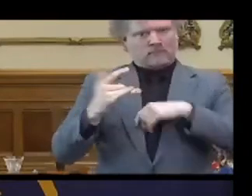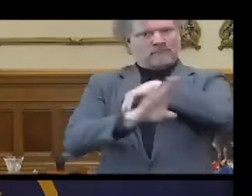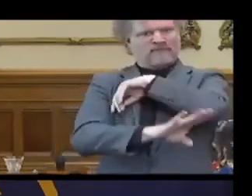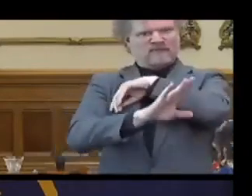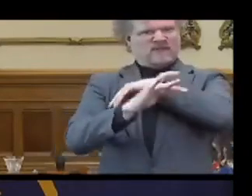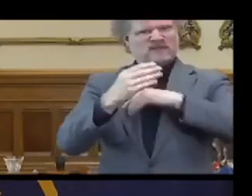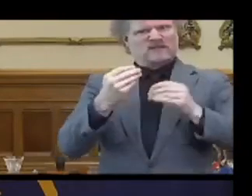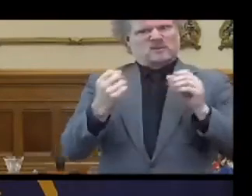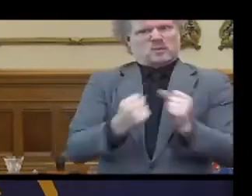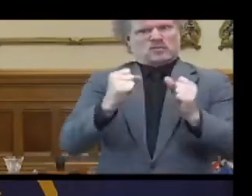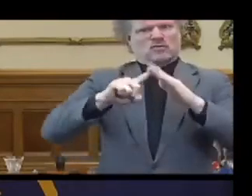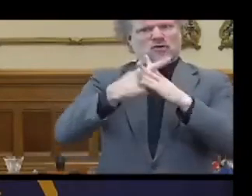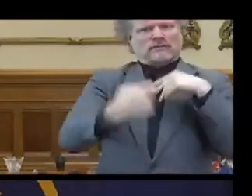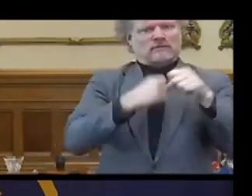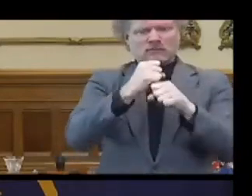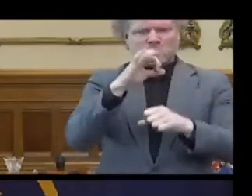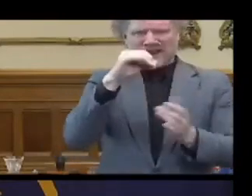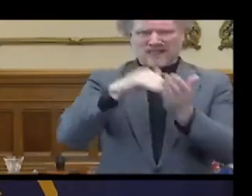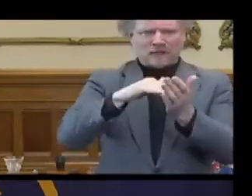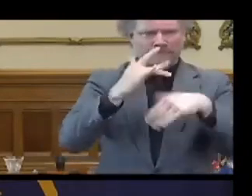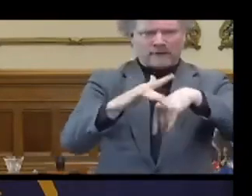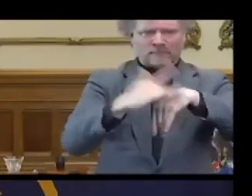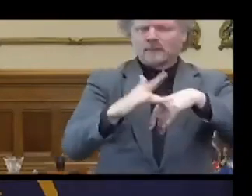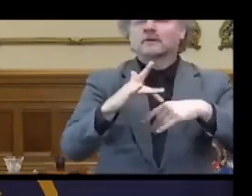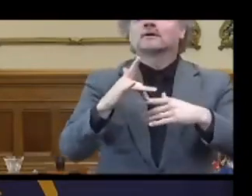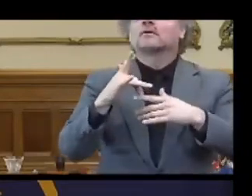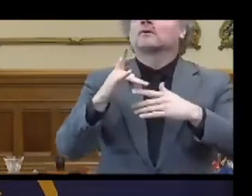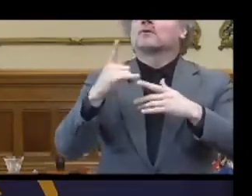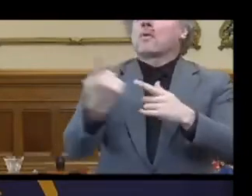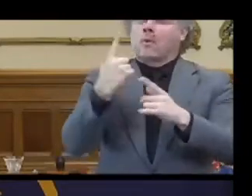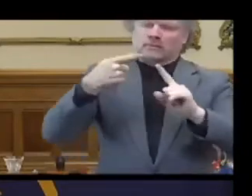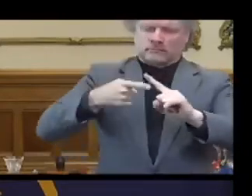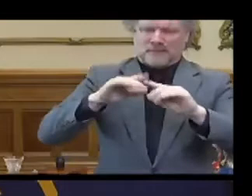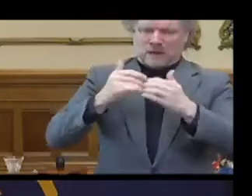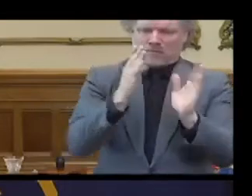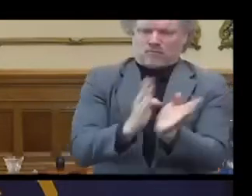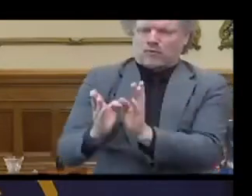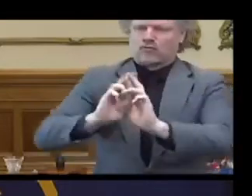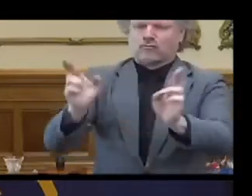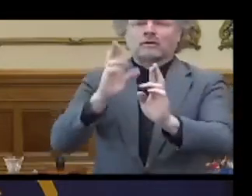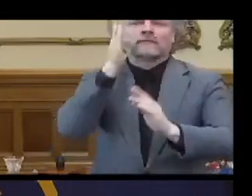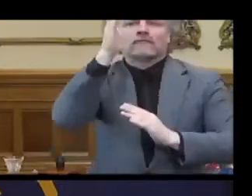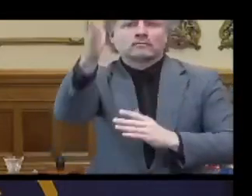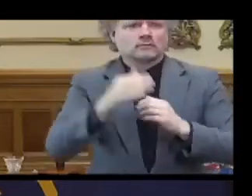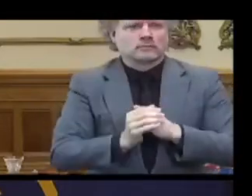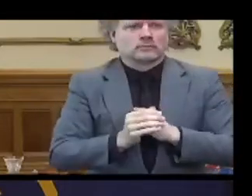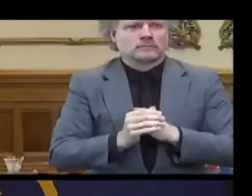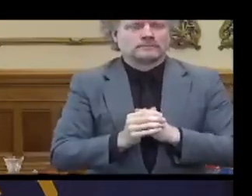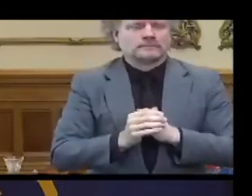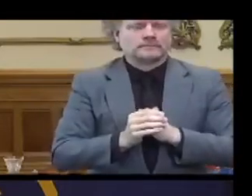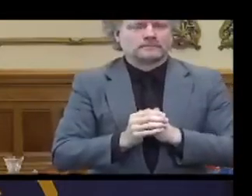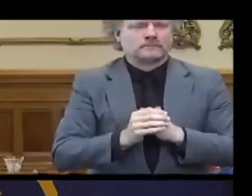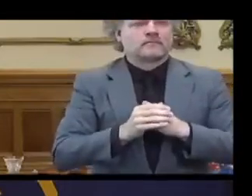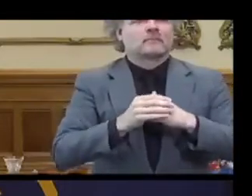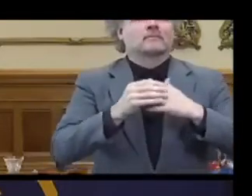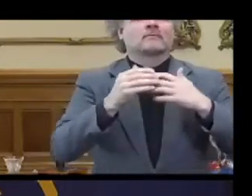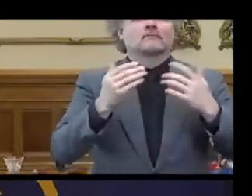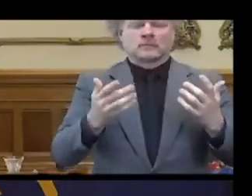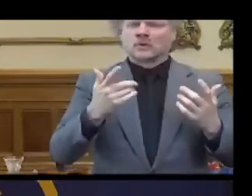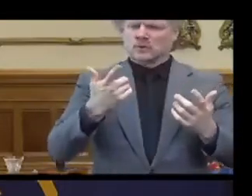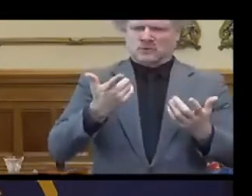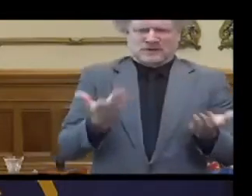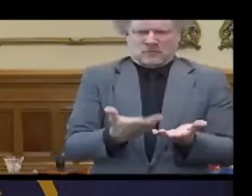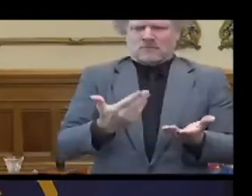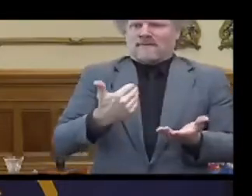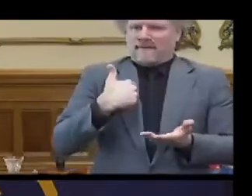And so this is always going to be, how do you prepare for the future? As Commissioner Payne just articulated, we have the